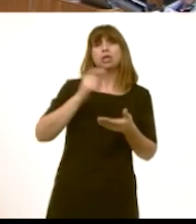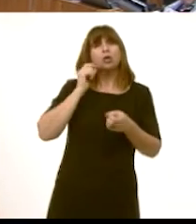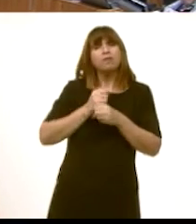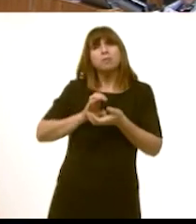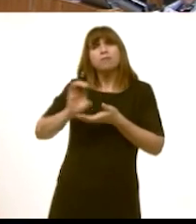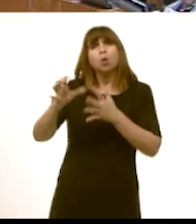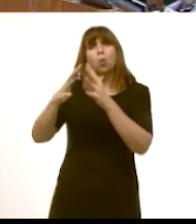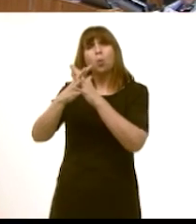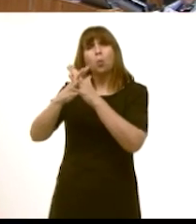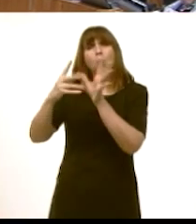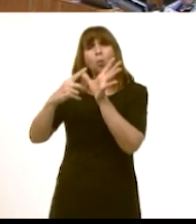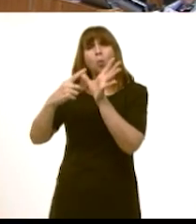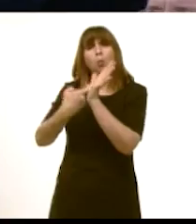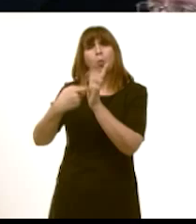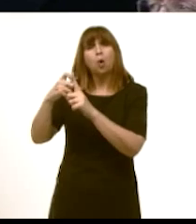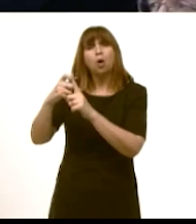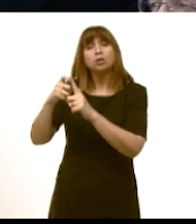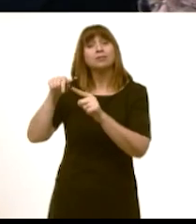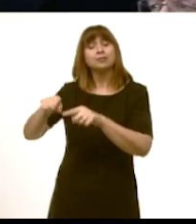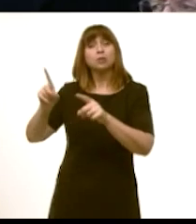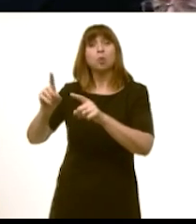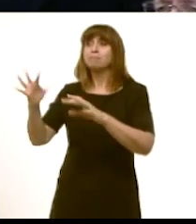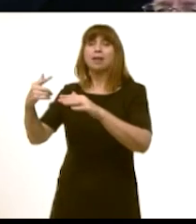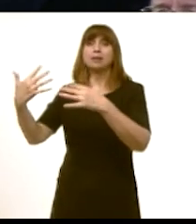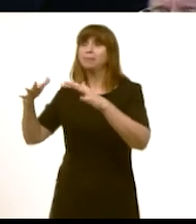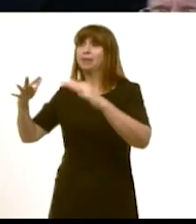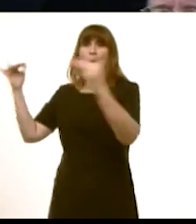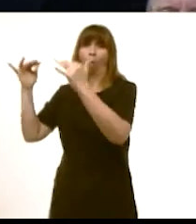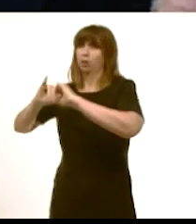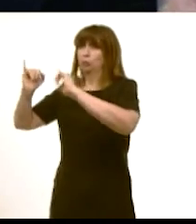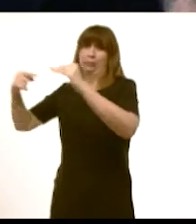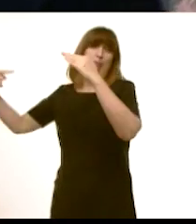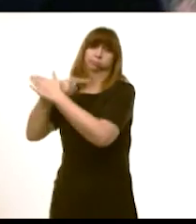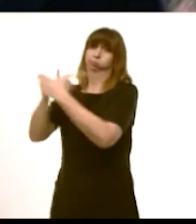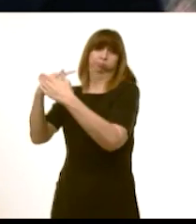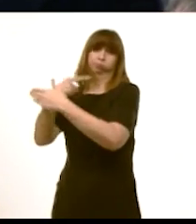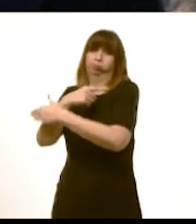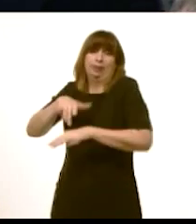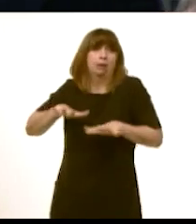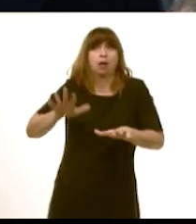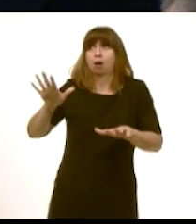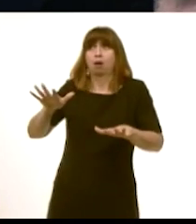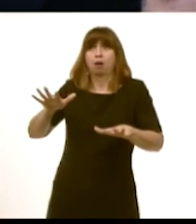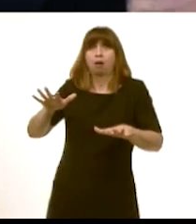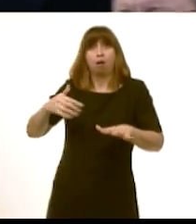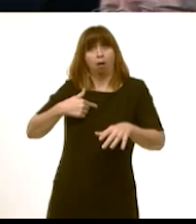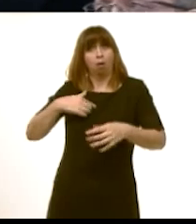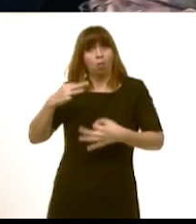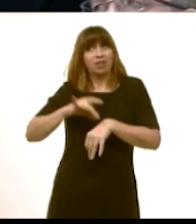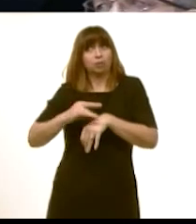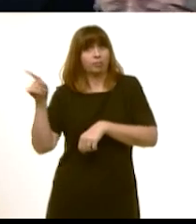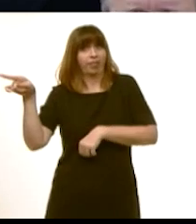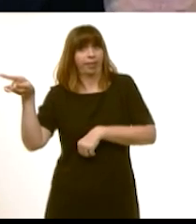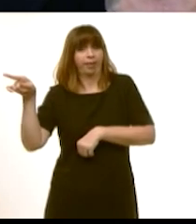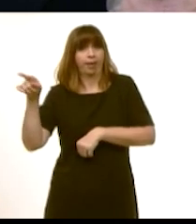WARD, which retrains asylum seekers and refugees who are medical professionals to enable them to practice here in the